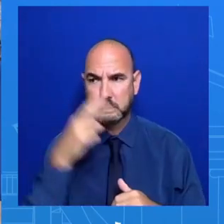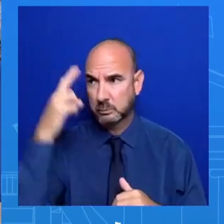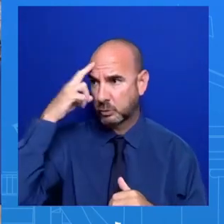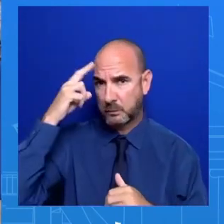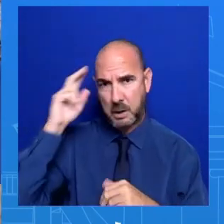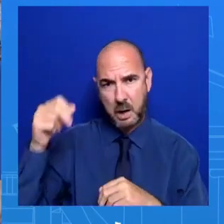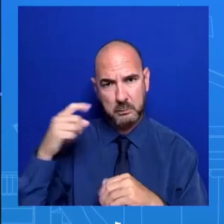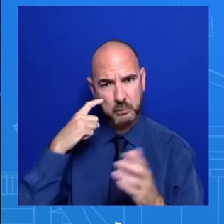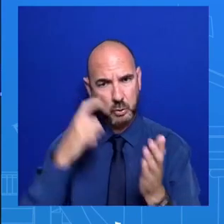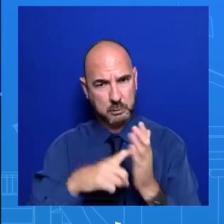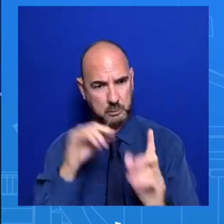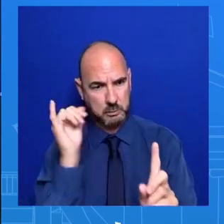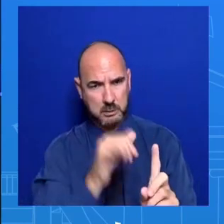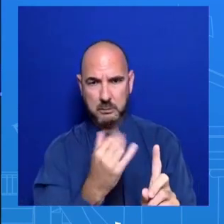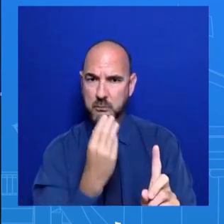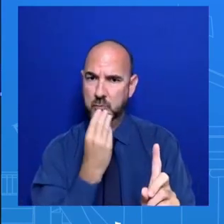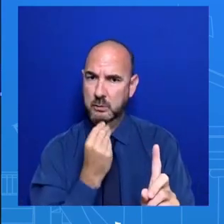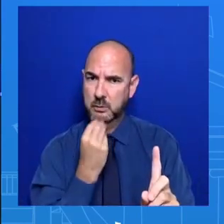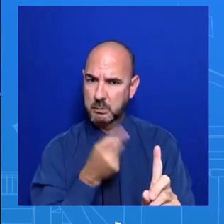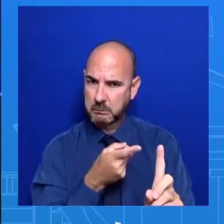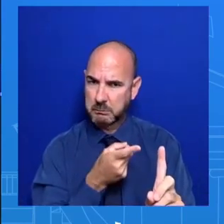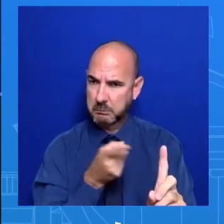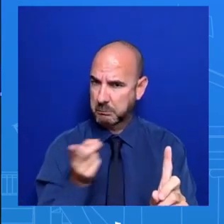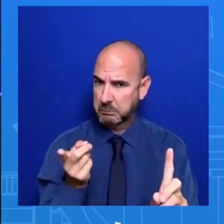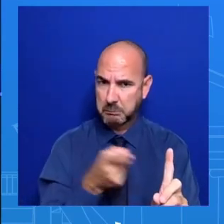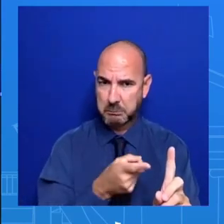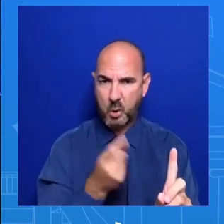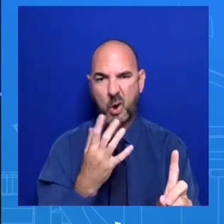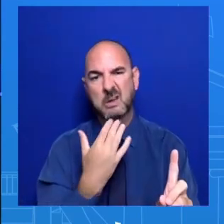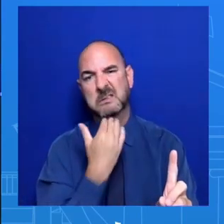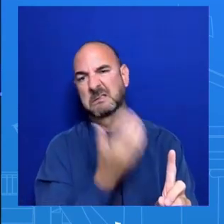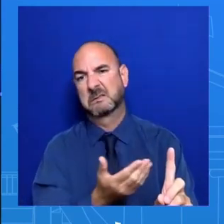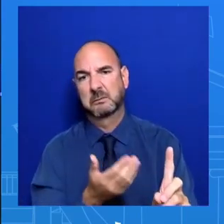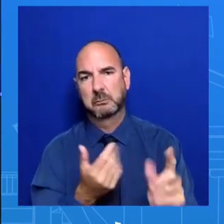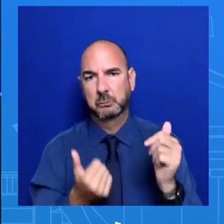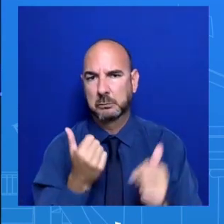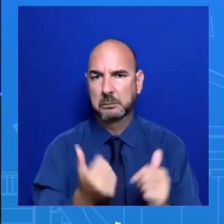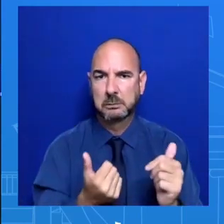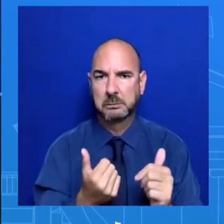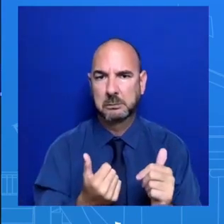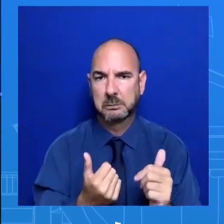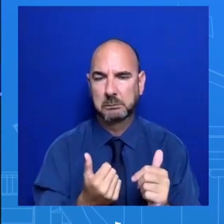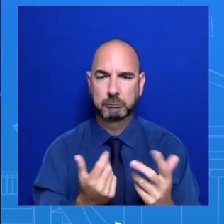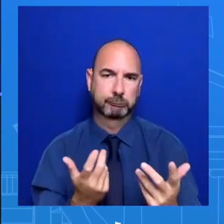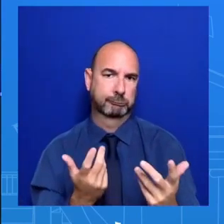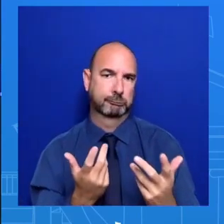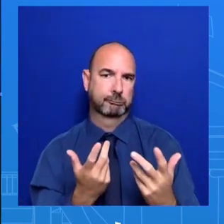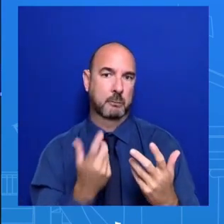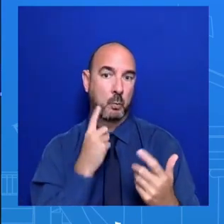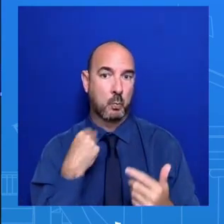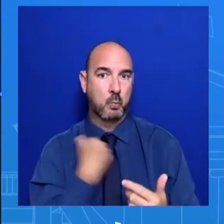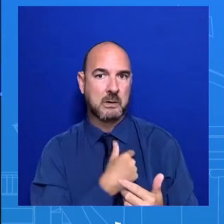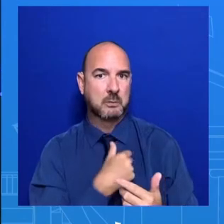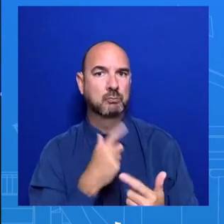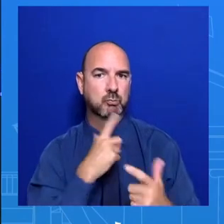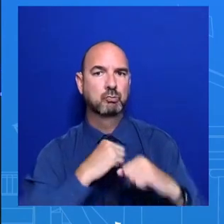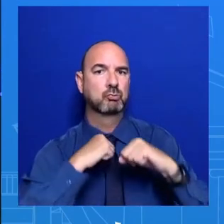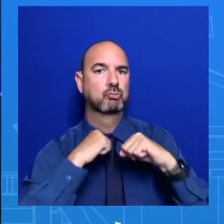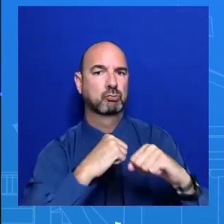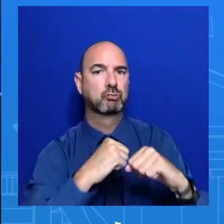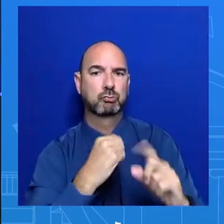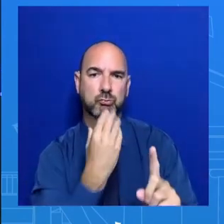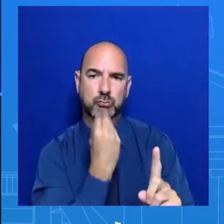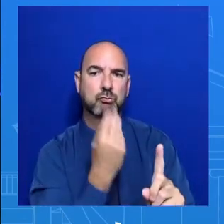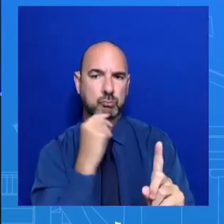of that? I think it's a fair question. As a country that stands strong in defense of Israel in international forums like the United Nations, we certainly